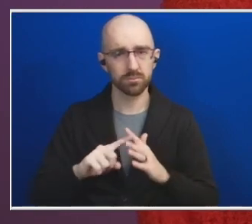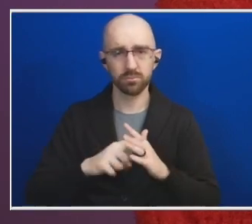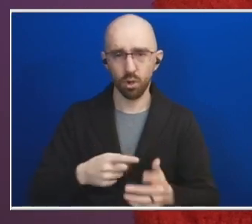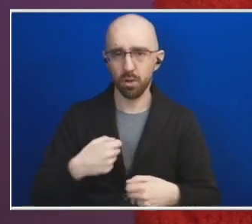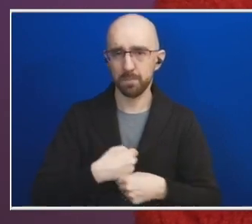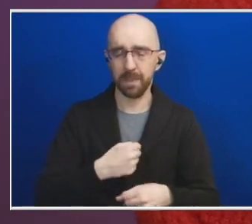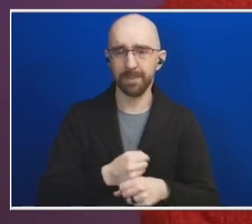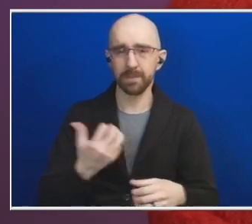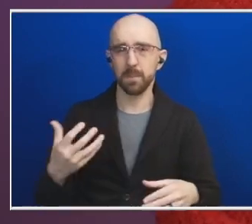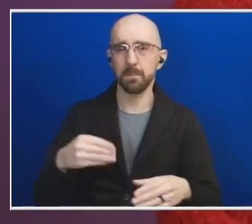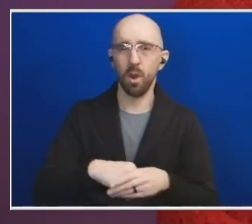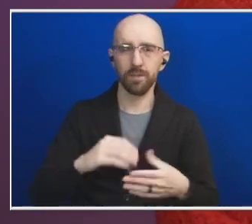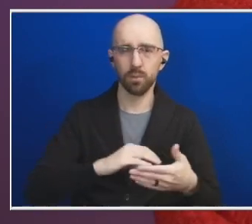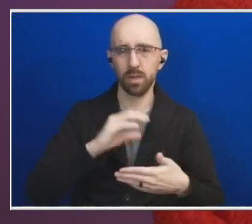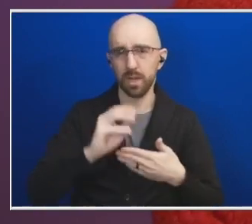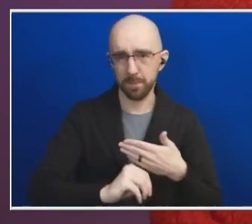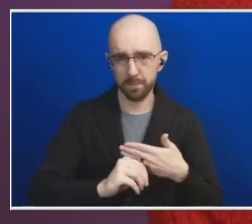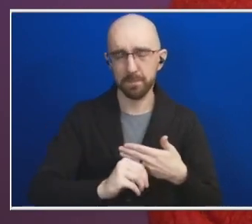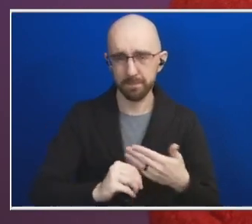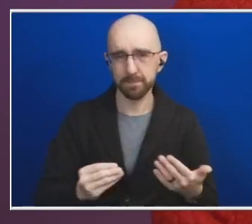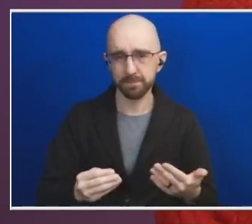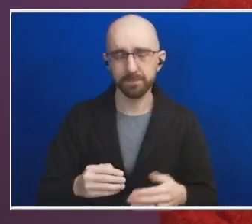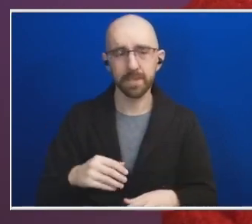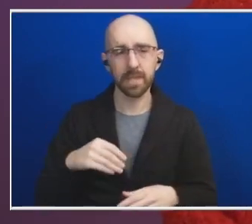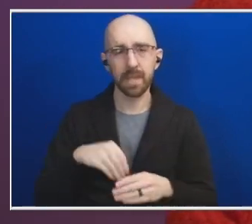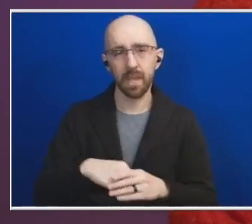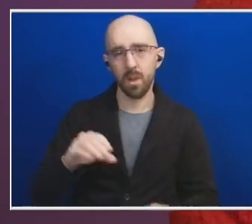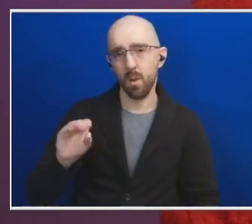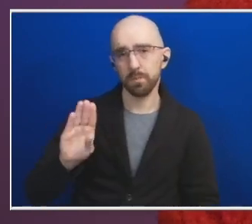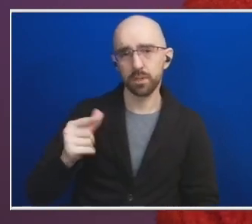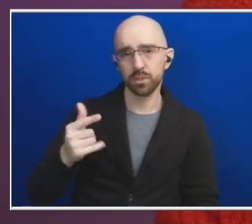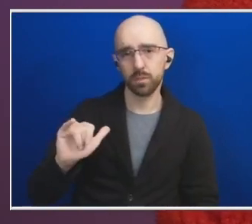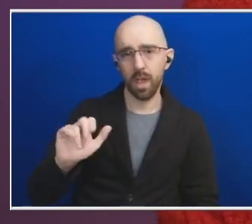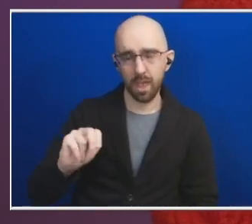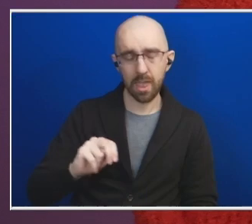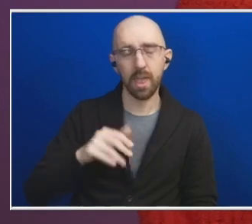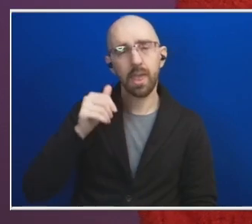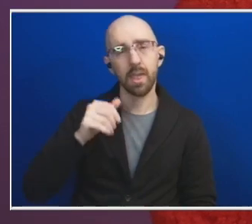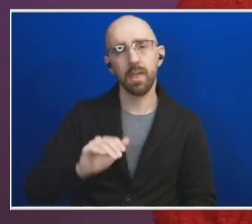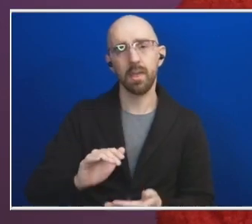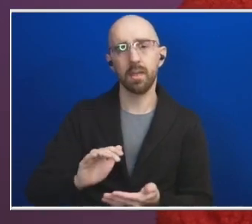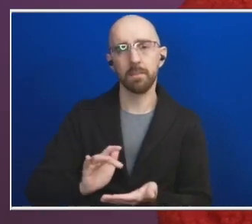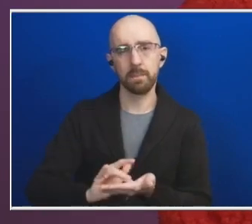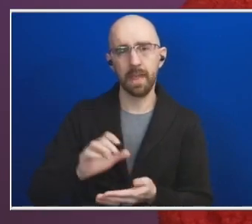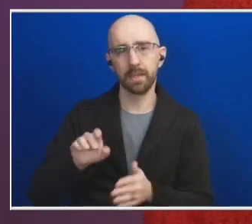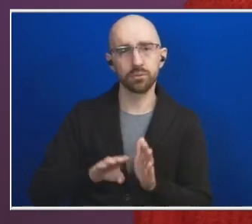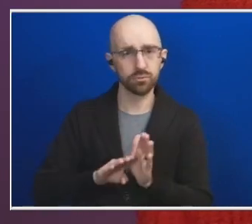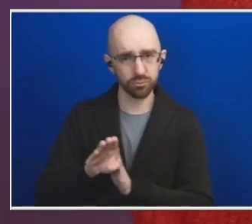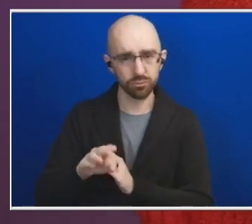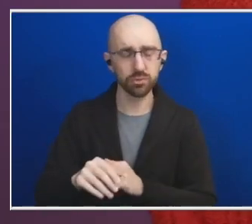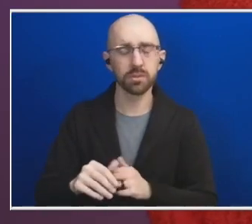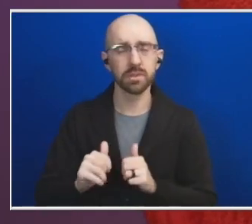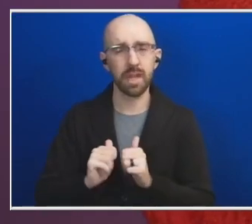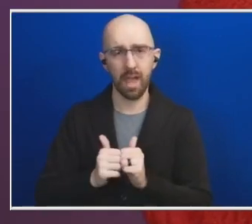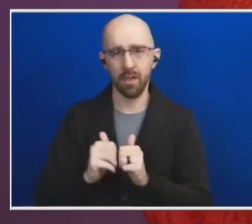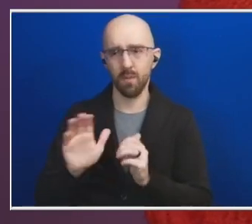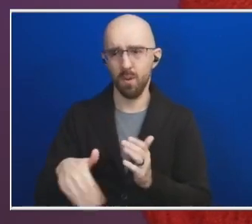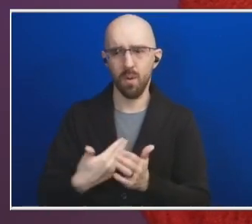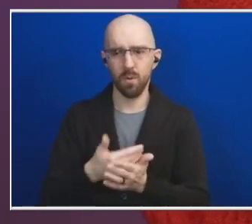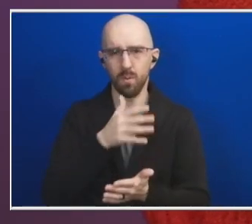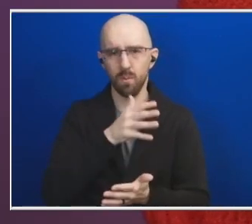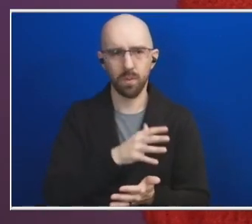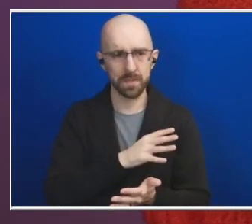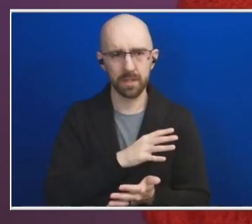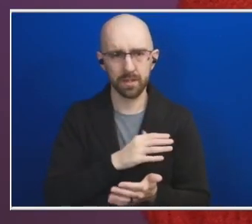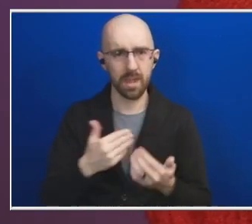curriculum. Right. In OBGYN, in med-surg and all that, how all the women have these changes